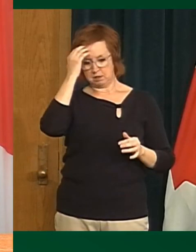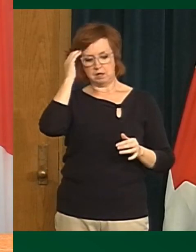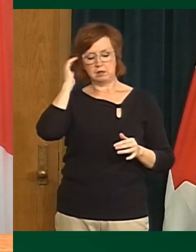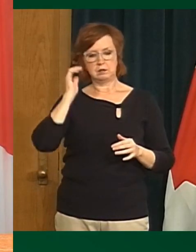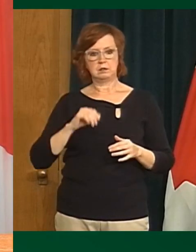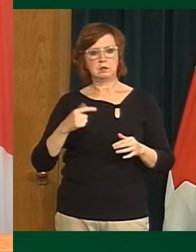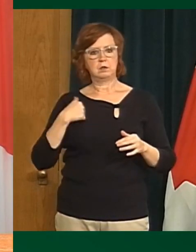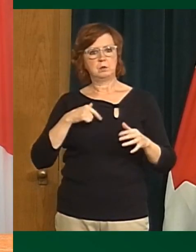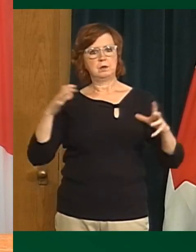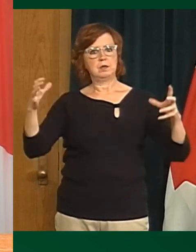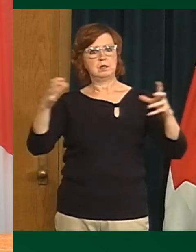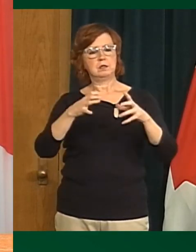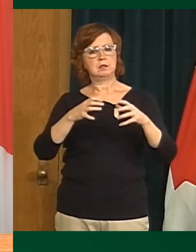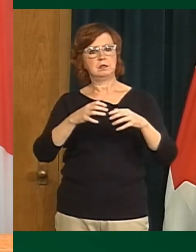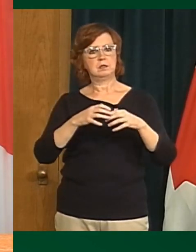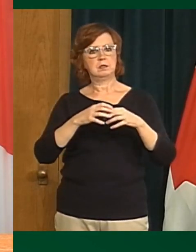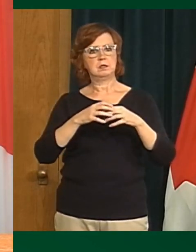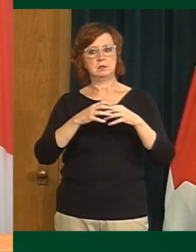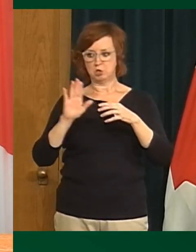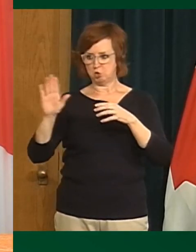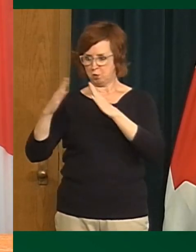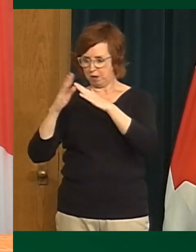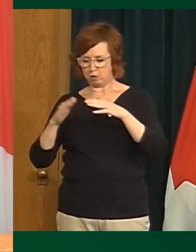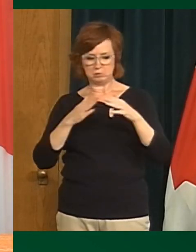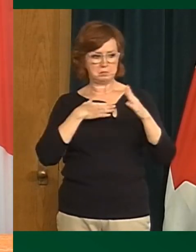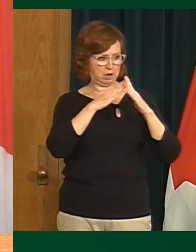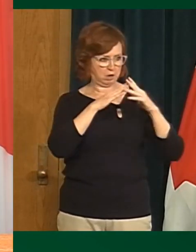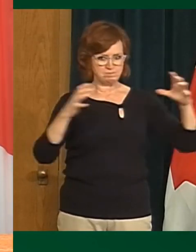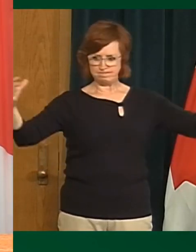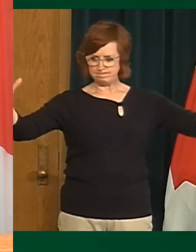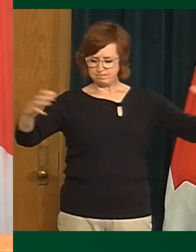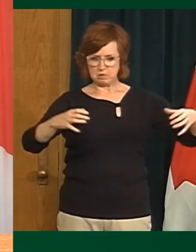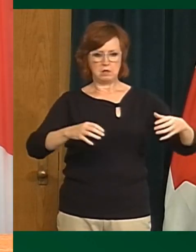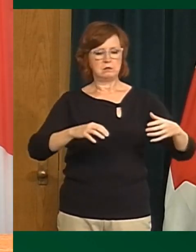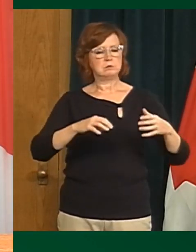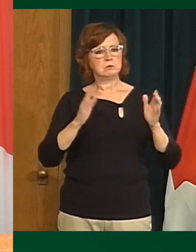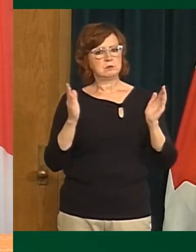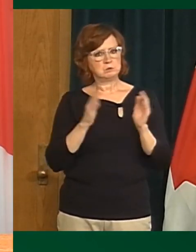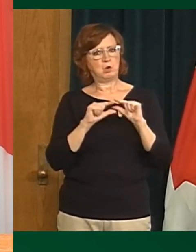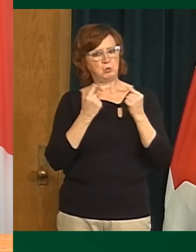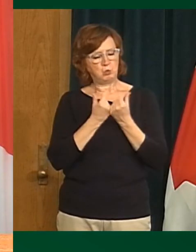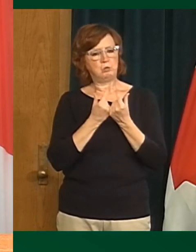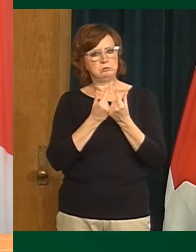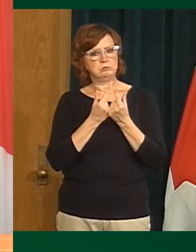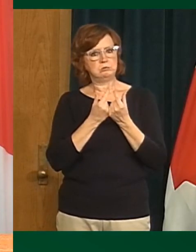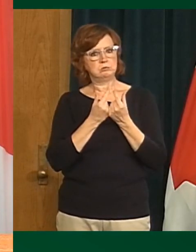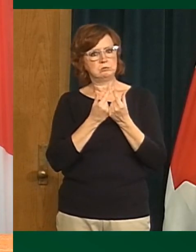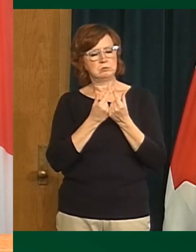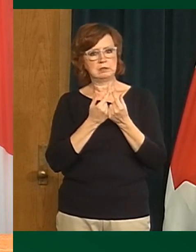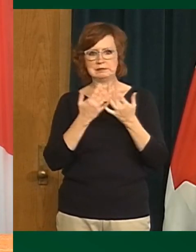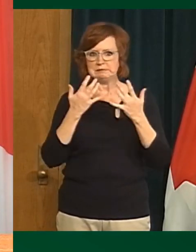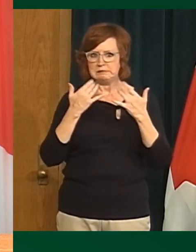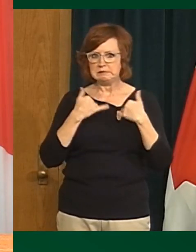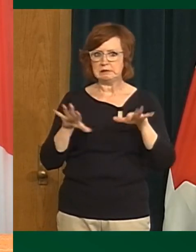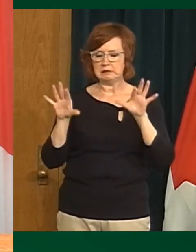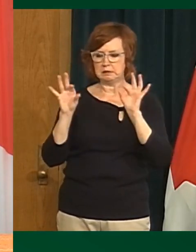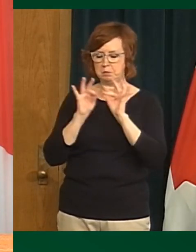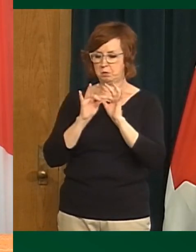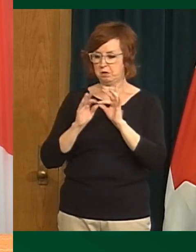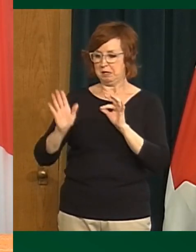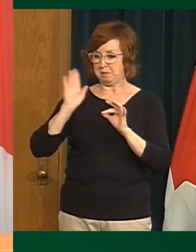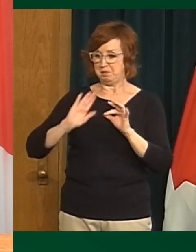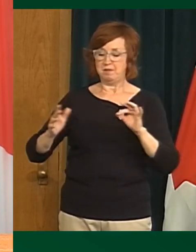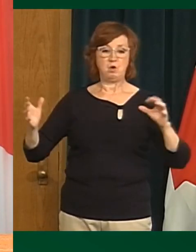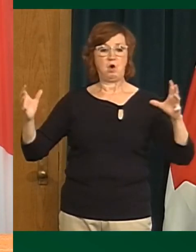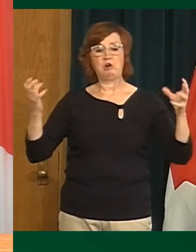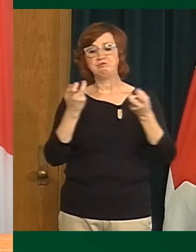getting together as our virtual household or as friends or as part of an event, what can we do that's different from how we used to